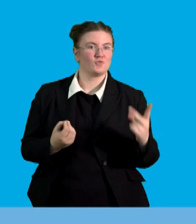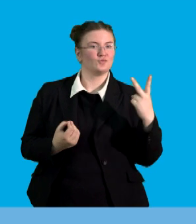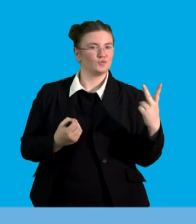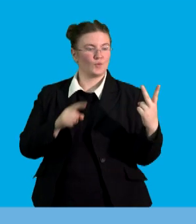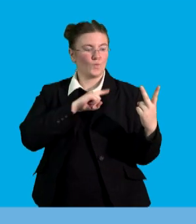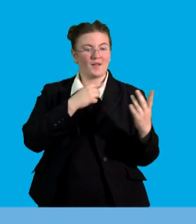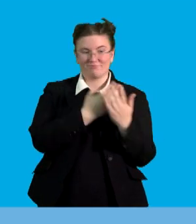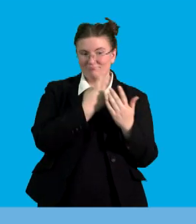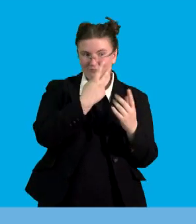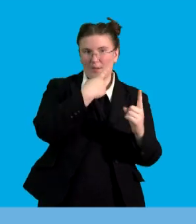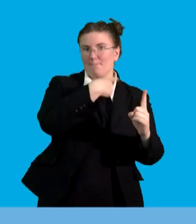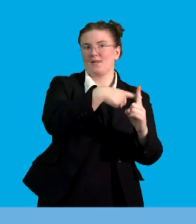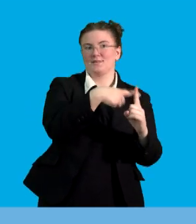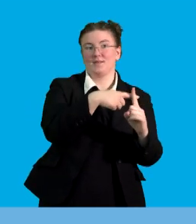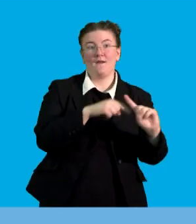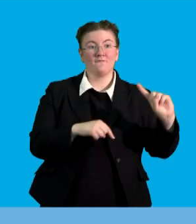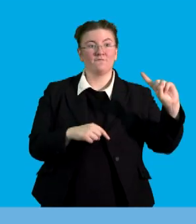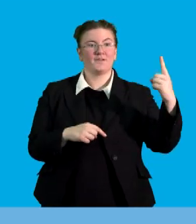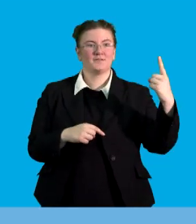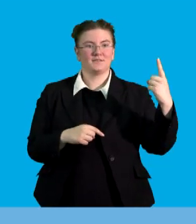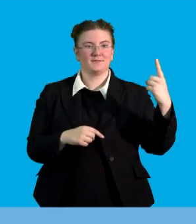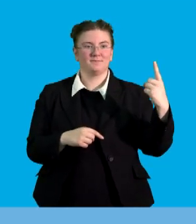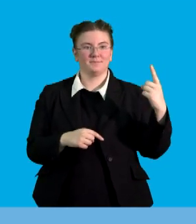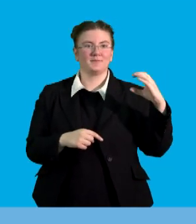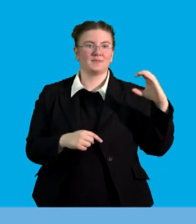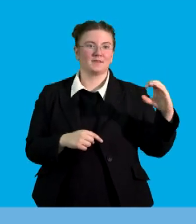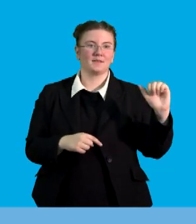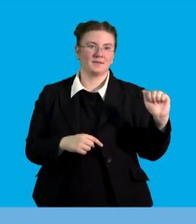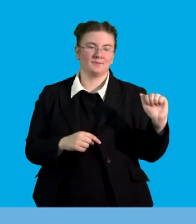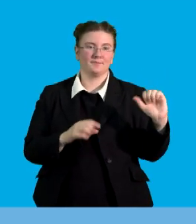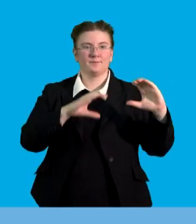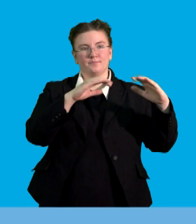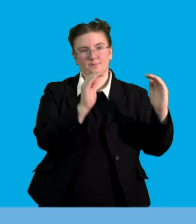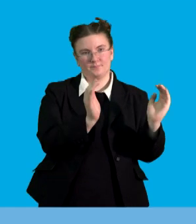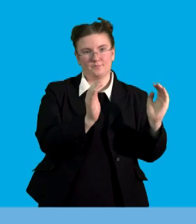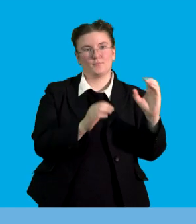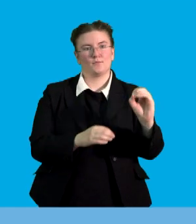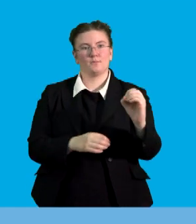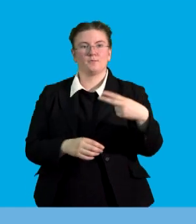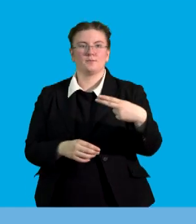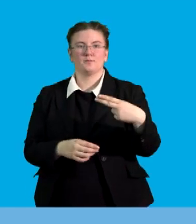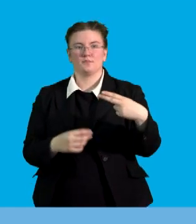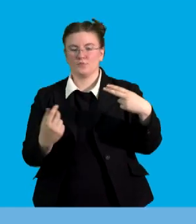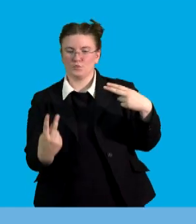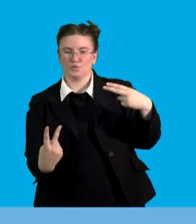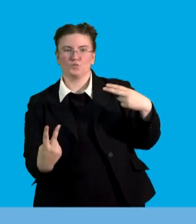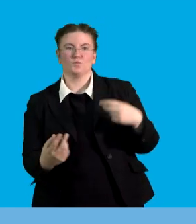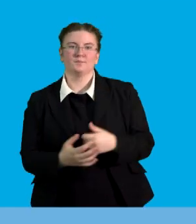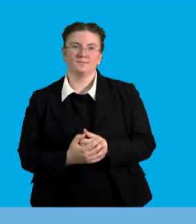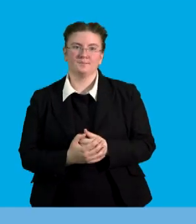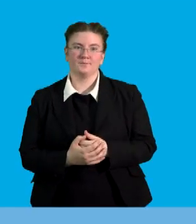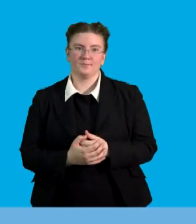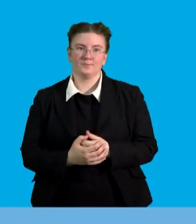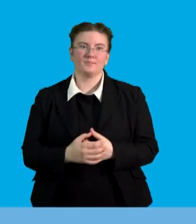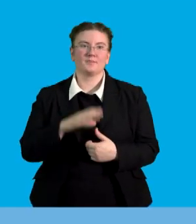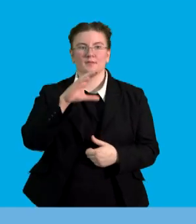because they are separated by a plus. The first one, it is going to be Ca bracket OH2,